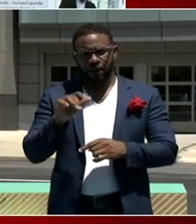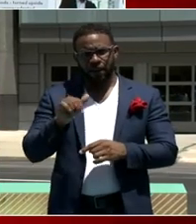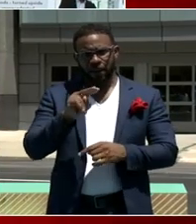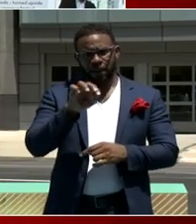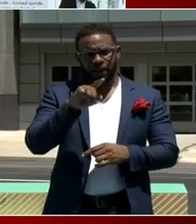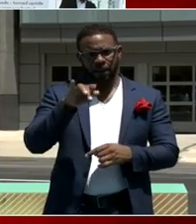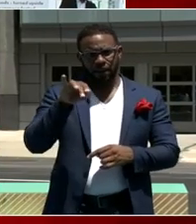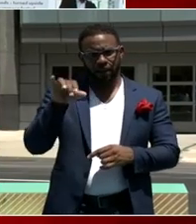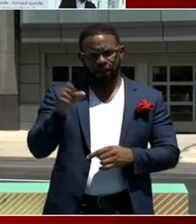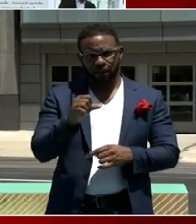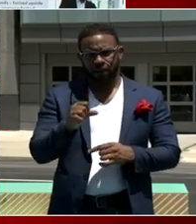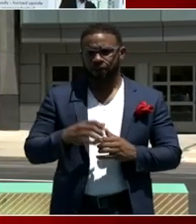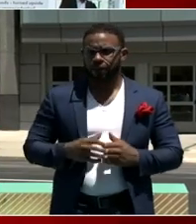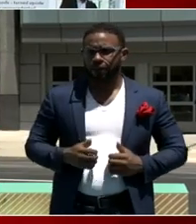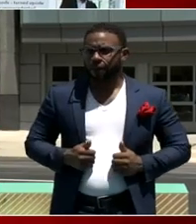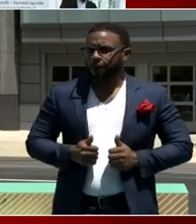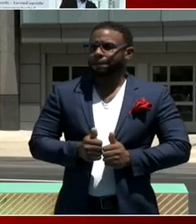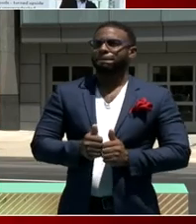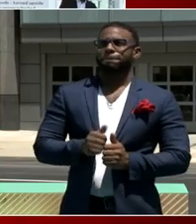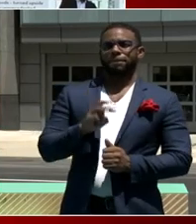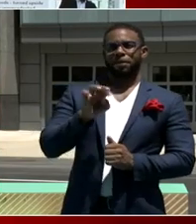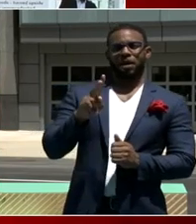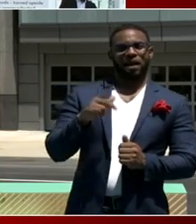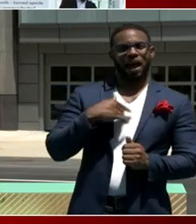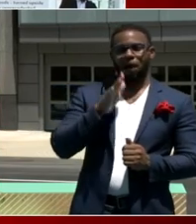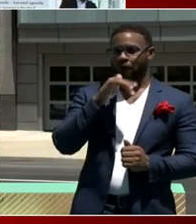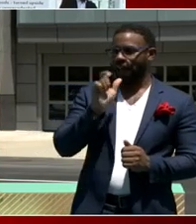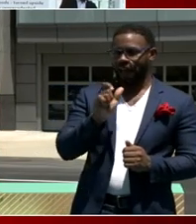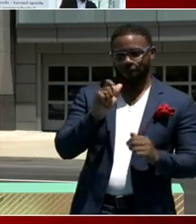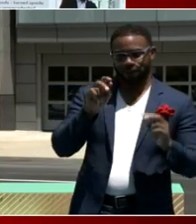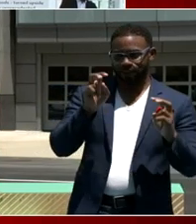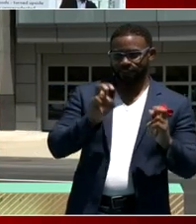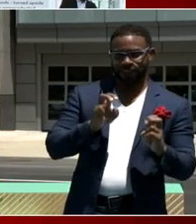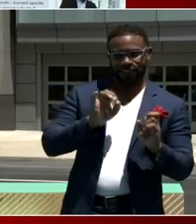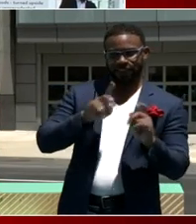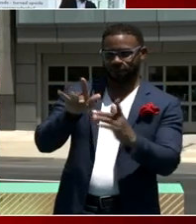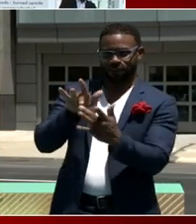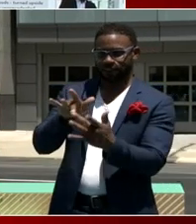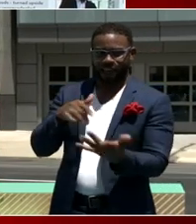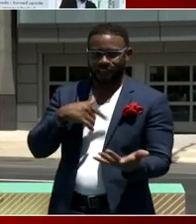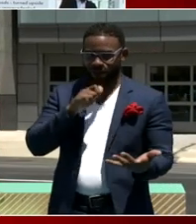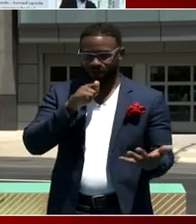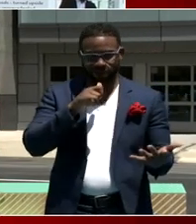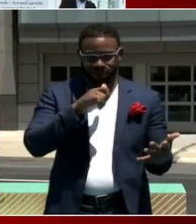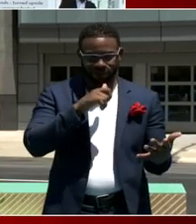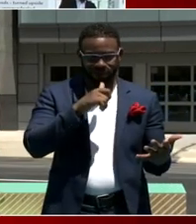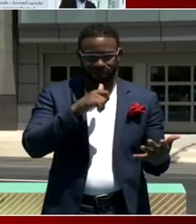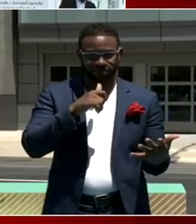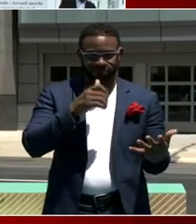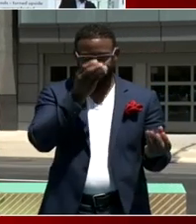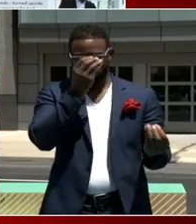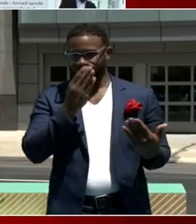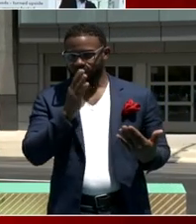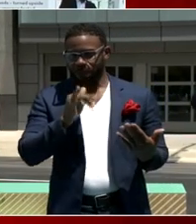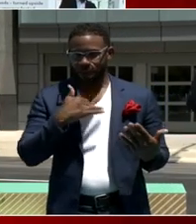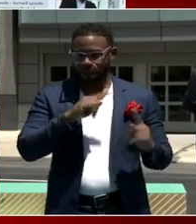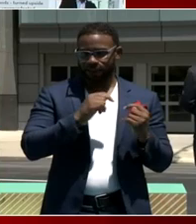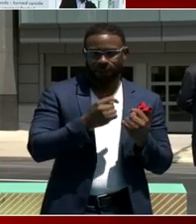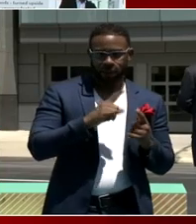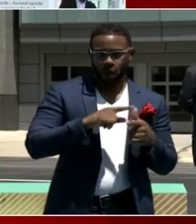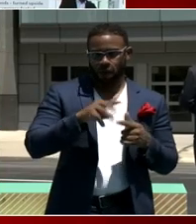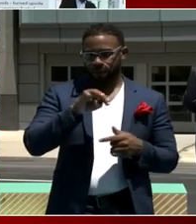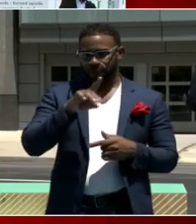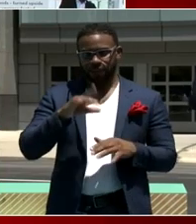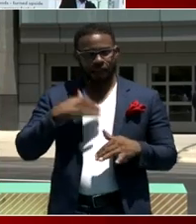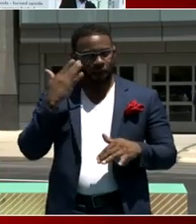on regarding that? Mark, I really would have to get back to you. I haven't been briefed by